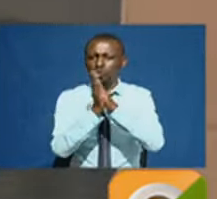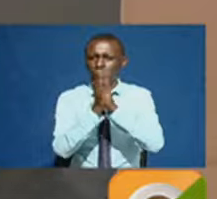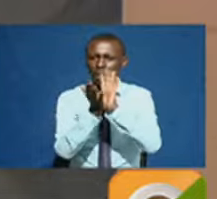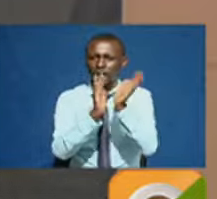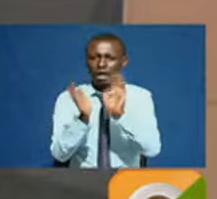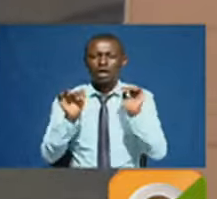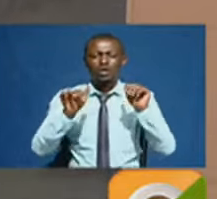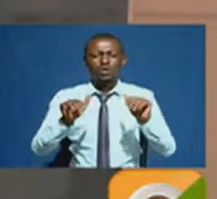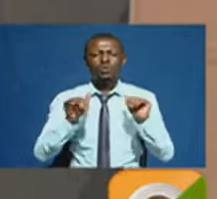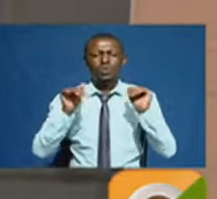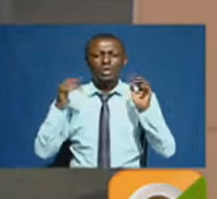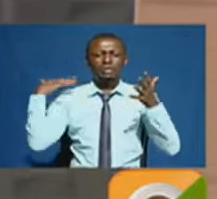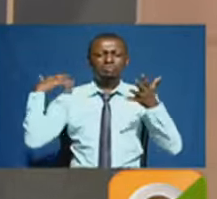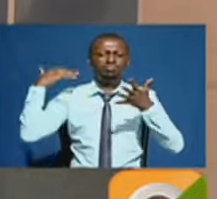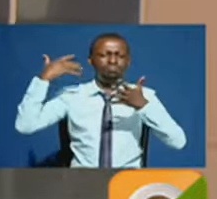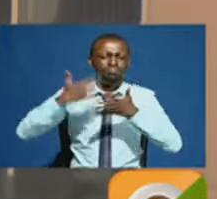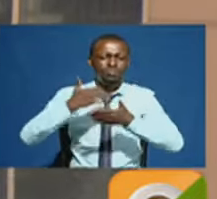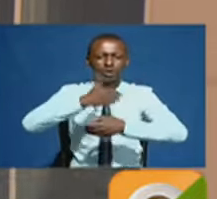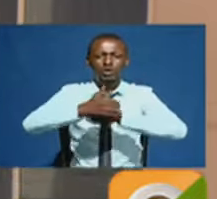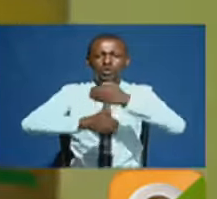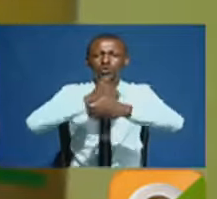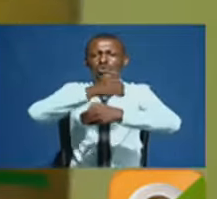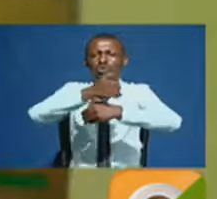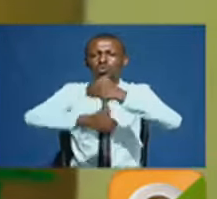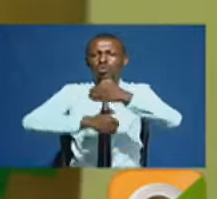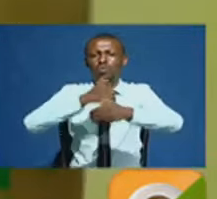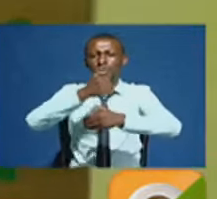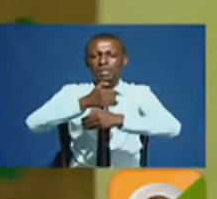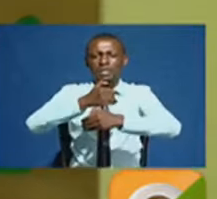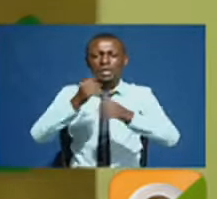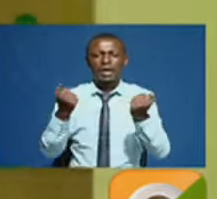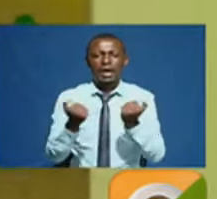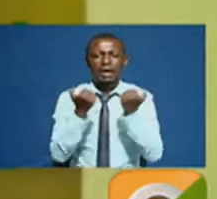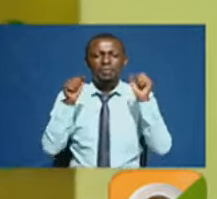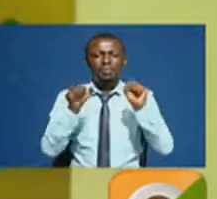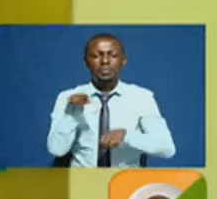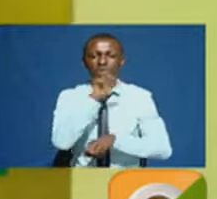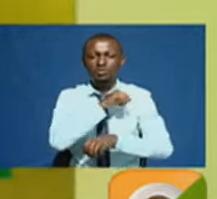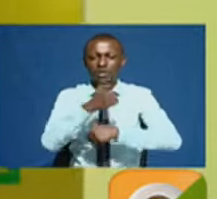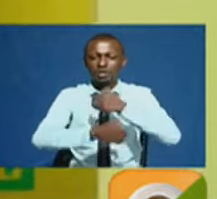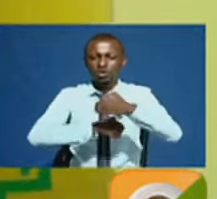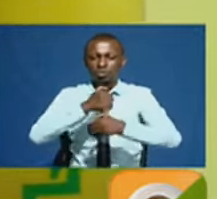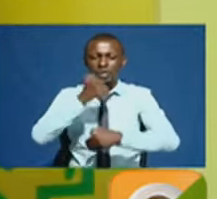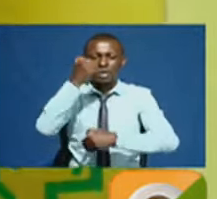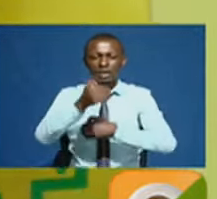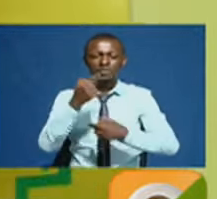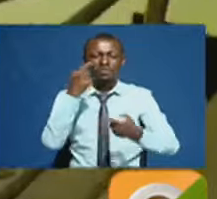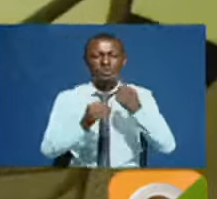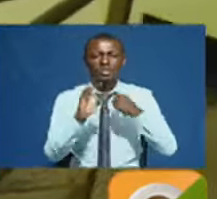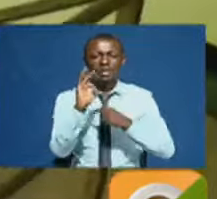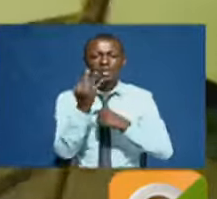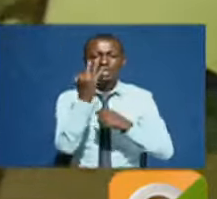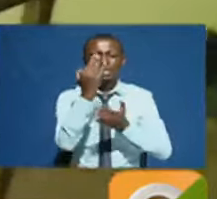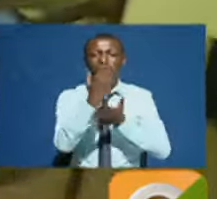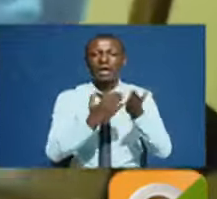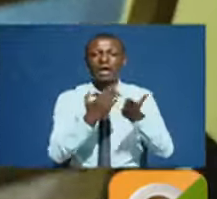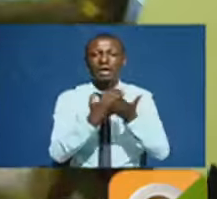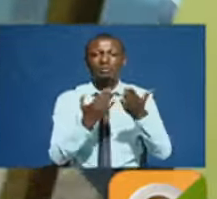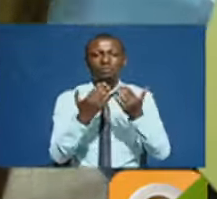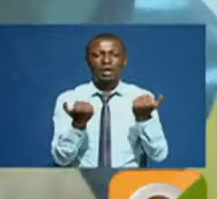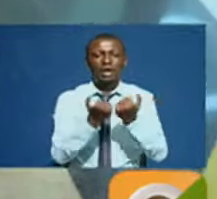of the construction of the 28-story building, which was supposed to have been completed within 3.5 years and occupied